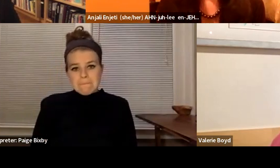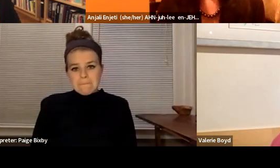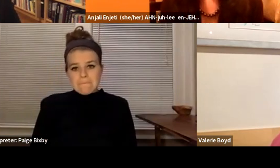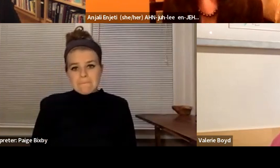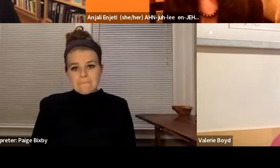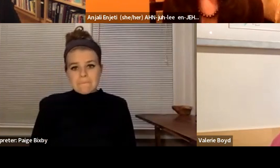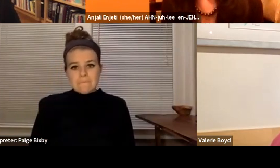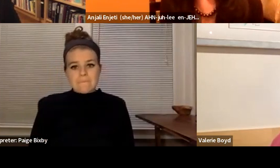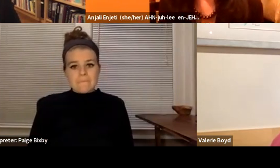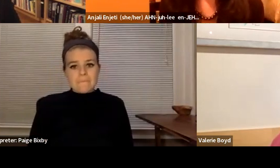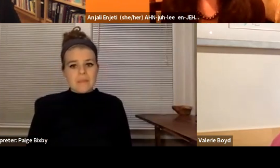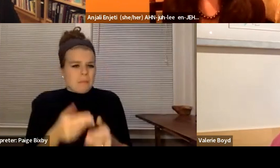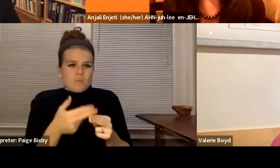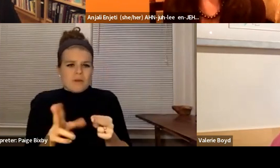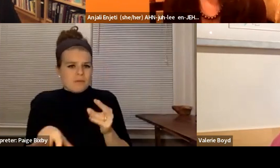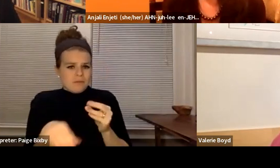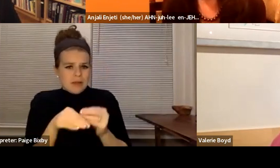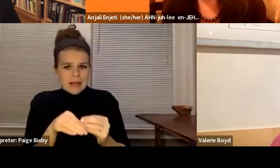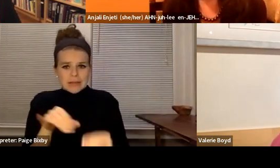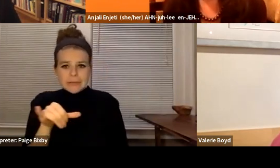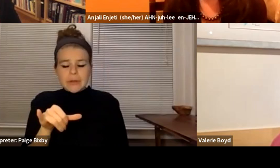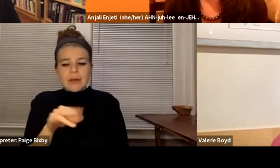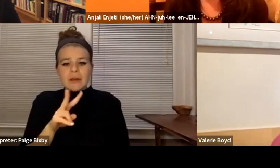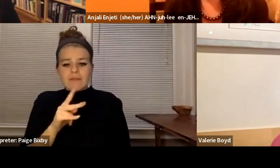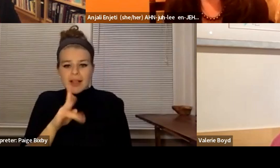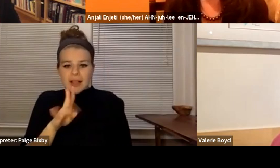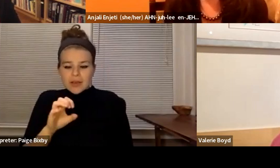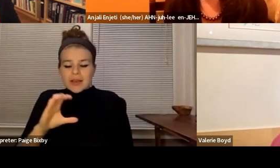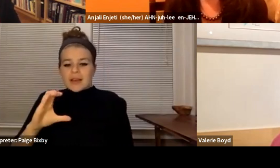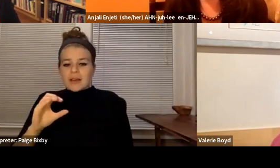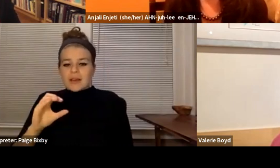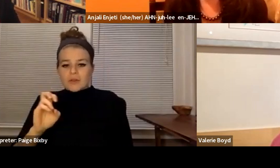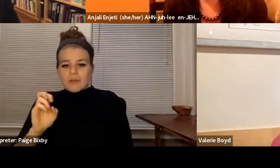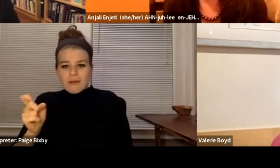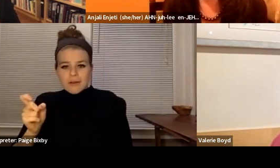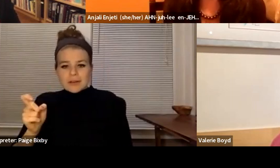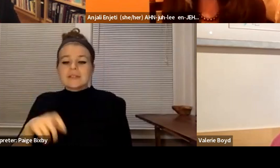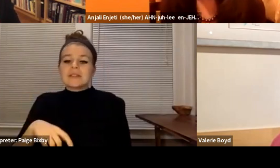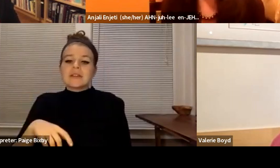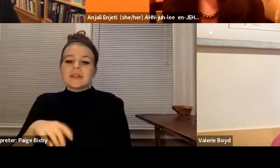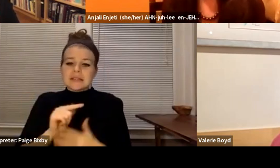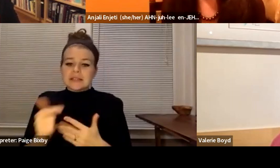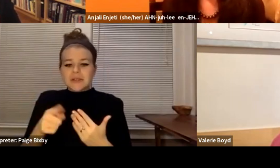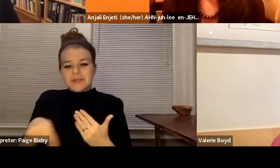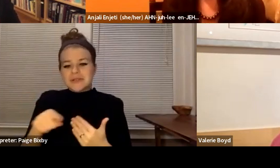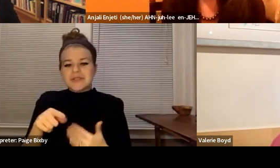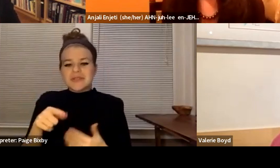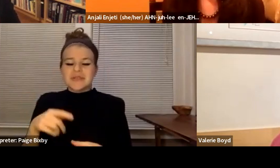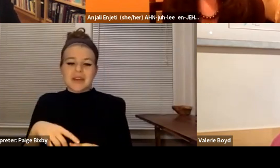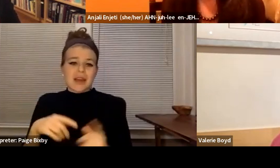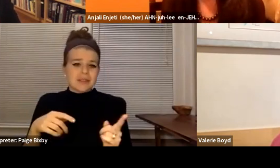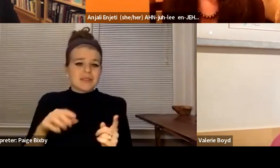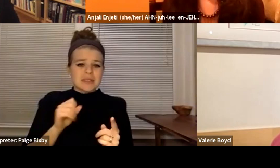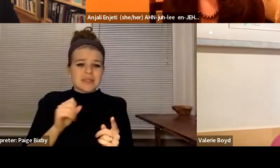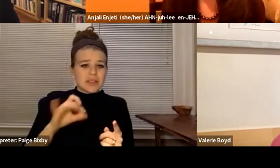I have to say just real briefly, you know, Valerie, the Crux series, again, you all were home to my book, and Sejal, both you and Anjali,